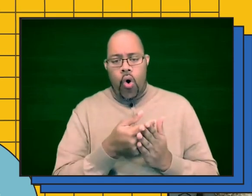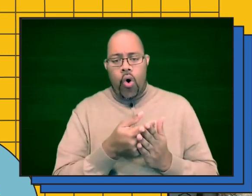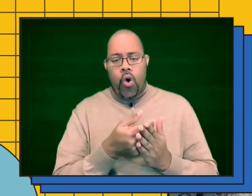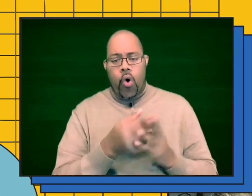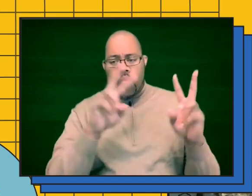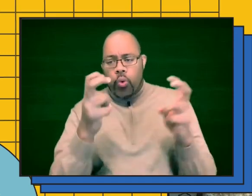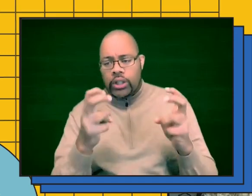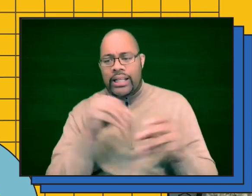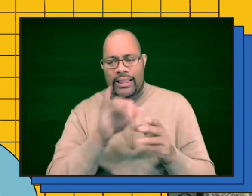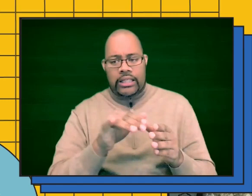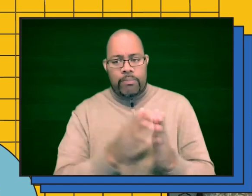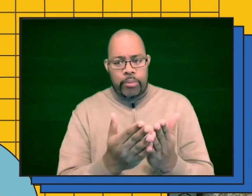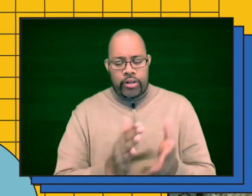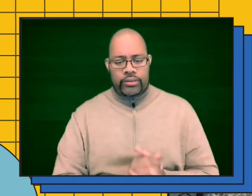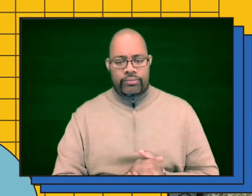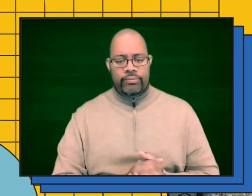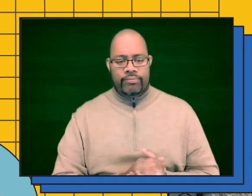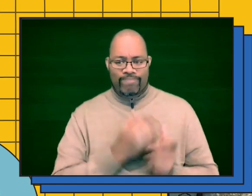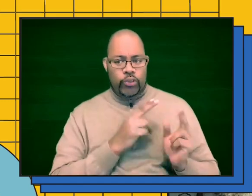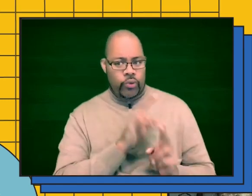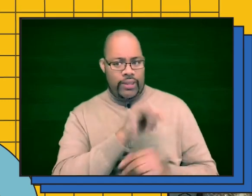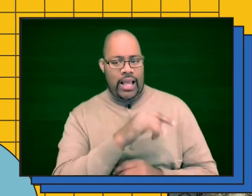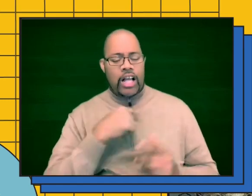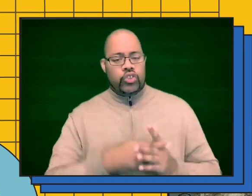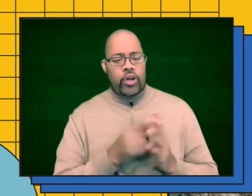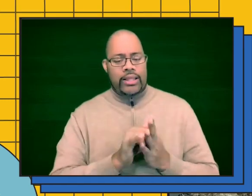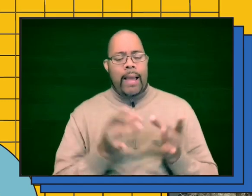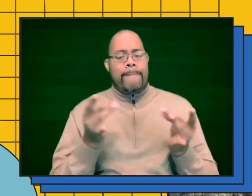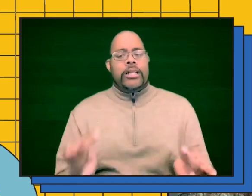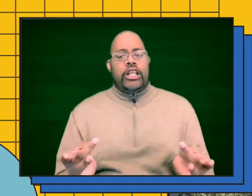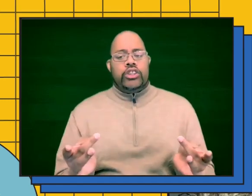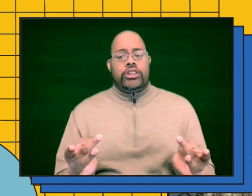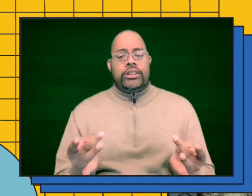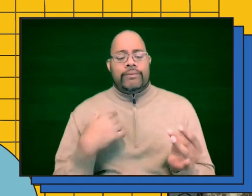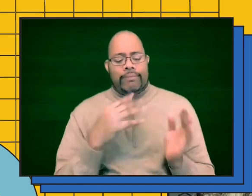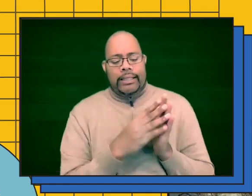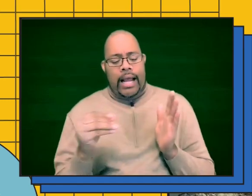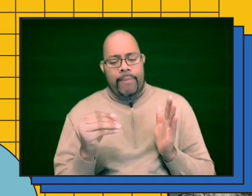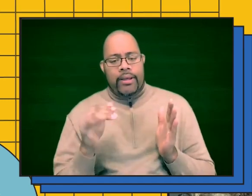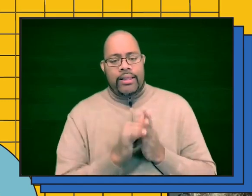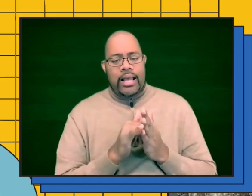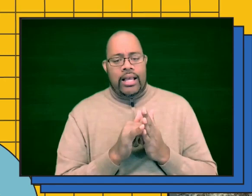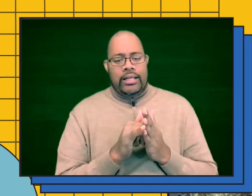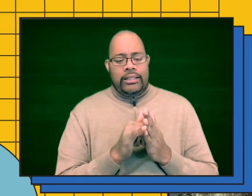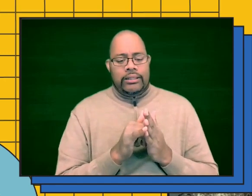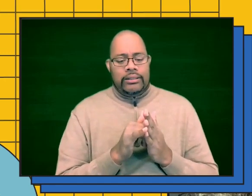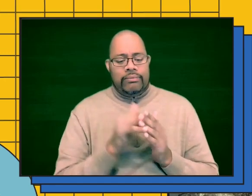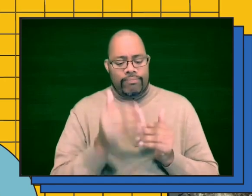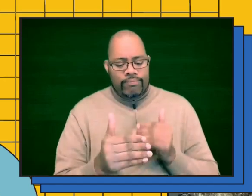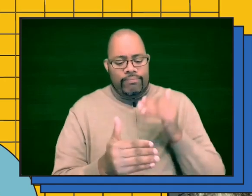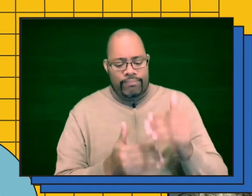all unattributed quotations in this book. And I often start the meditations mimicking the cadence